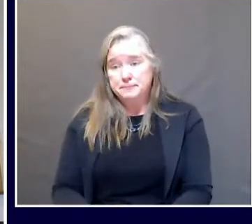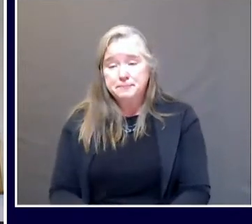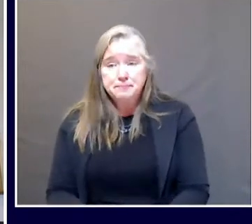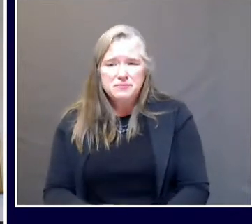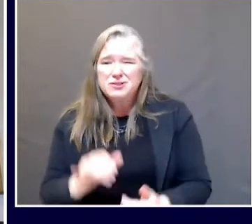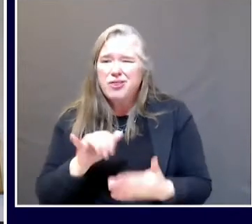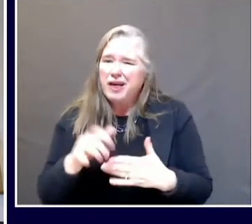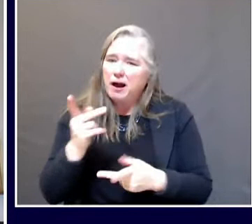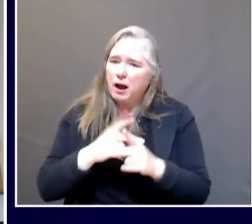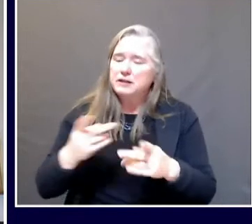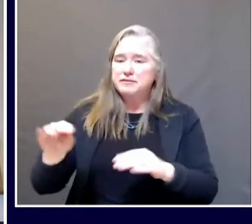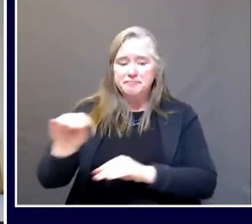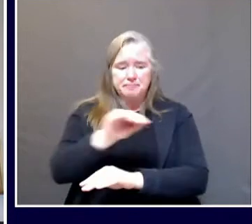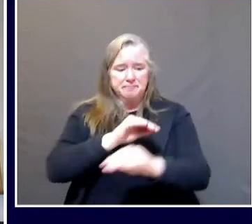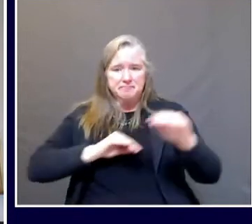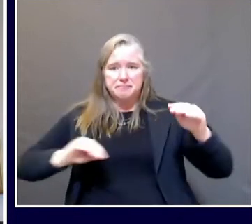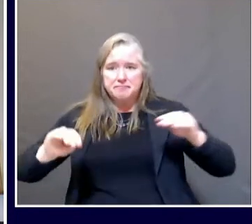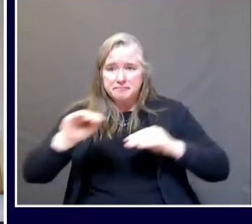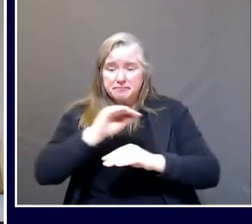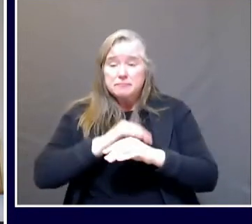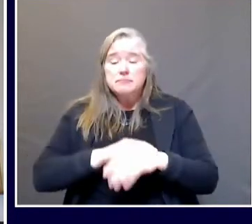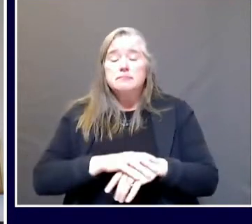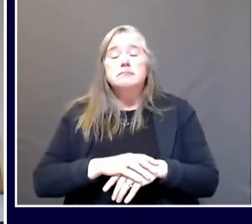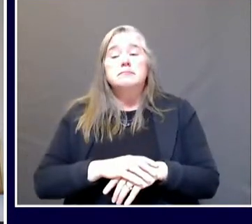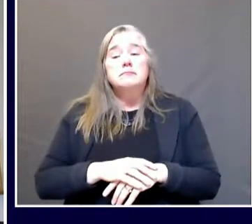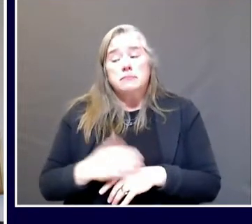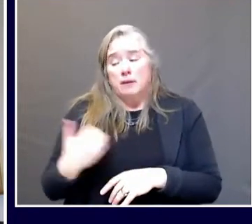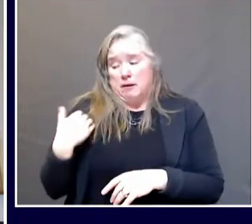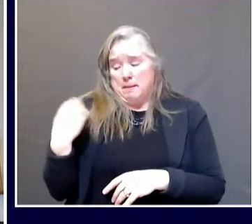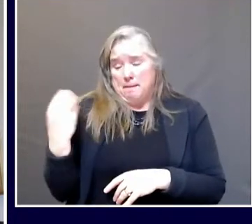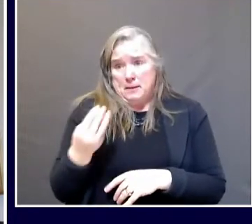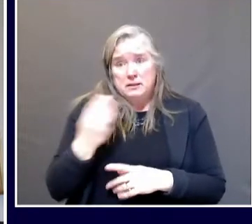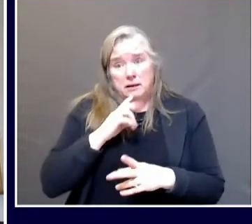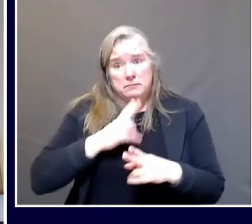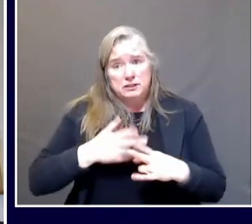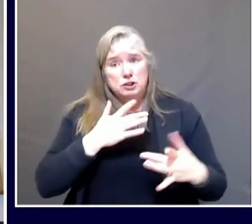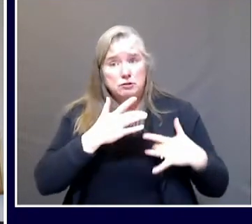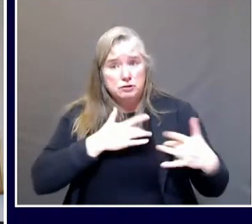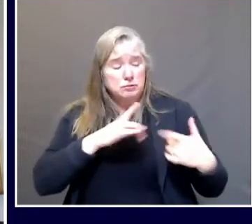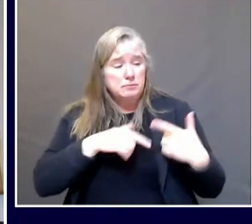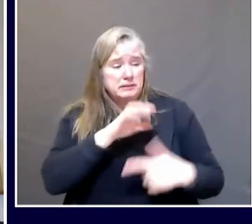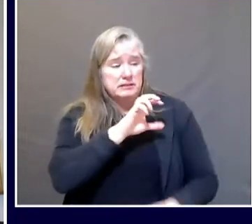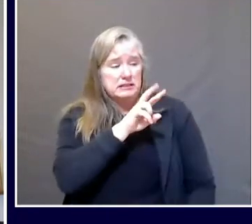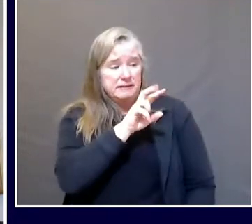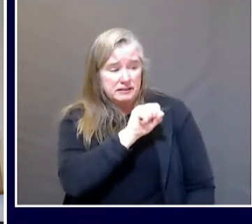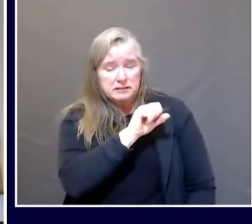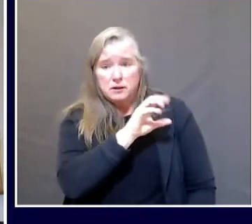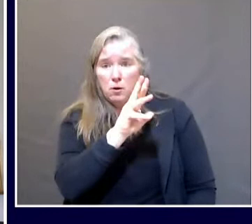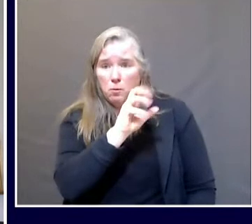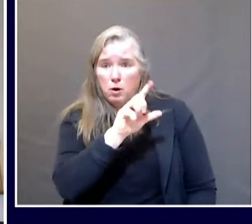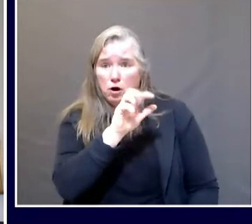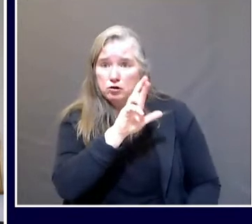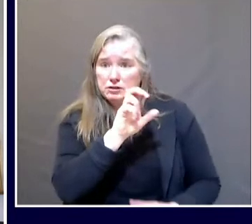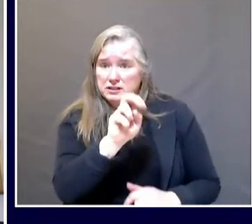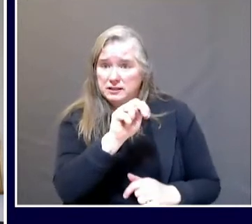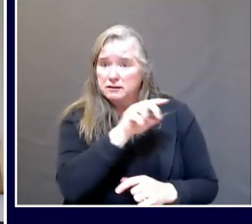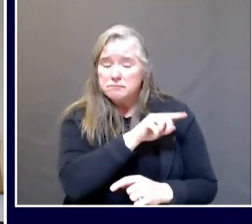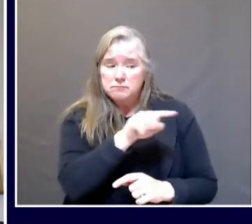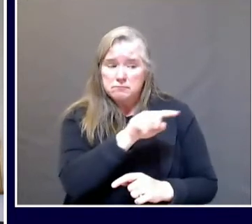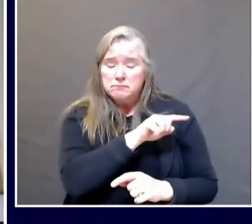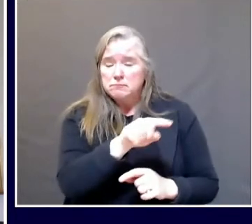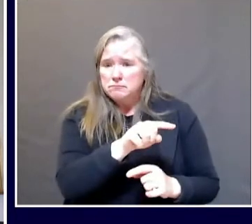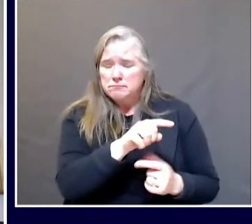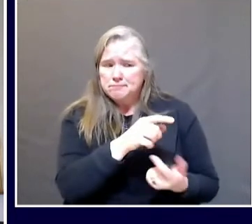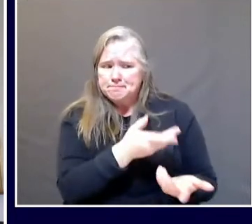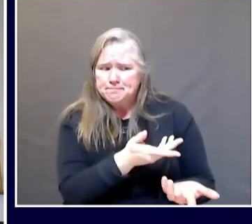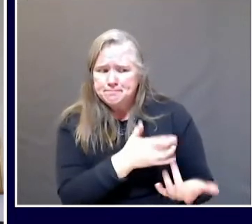We've had concerns over the performance of CVS and Walgreens. They have increased their velocity in the